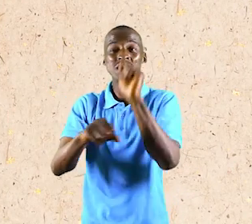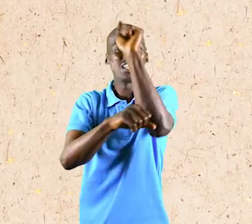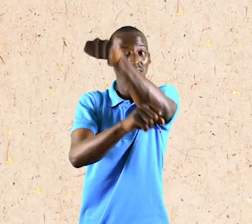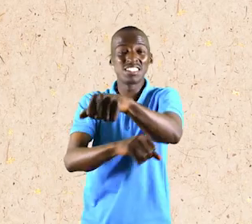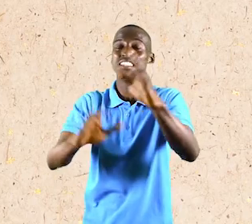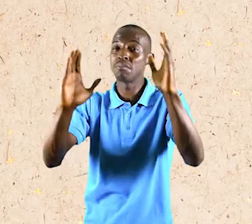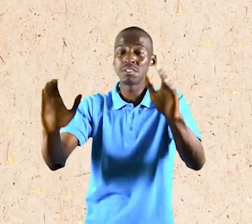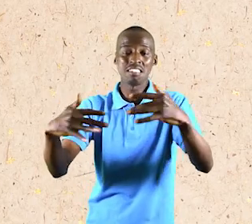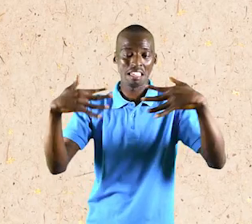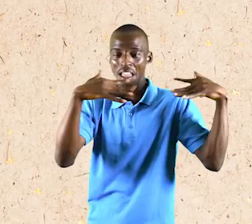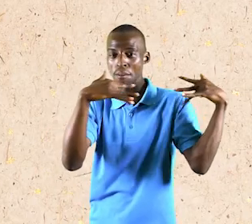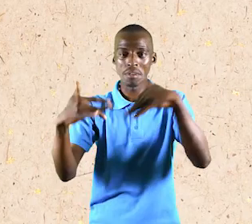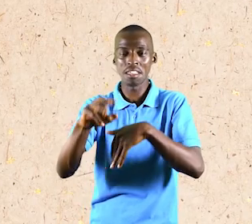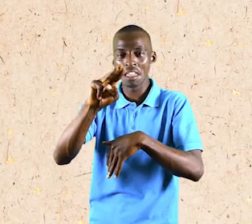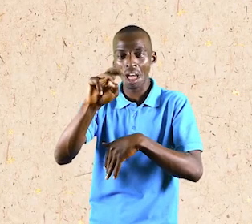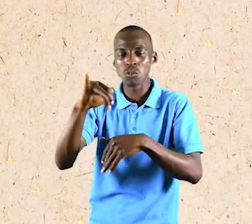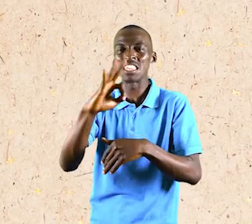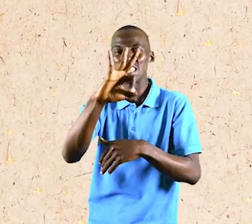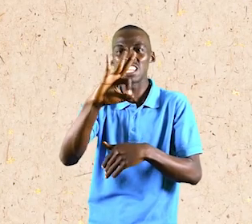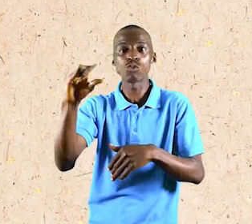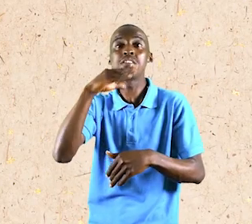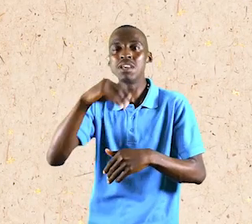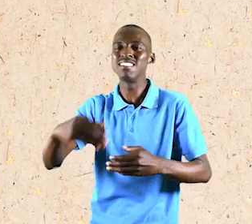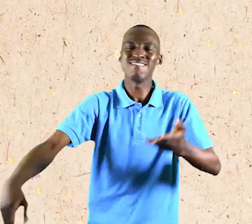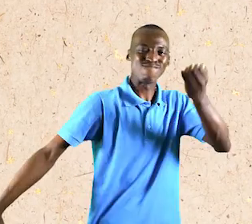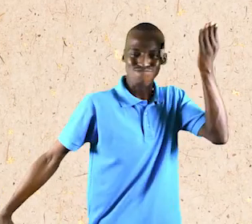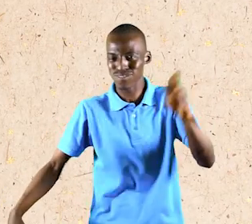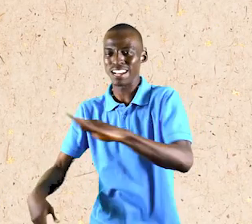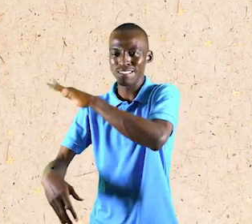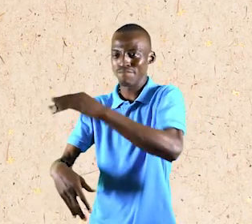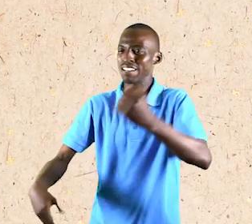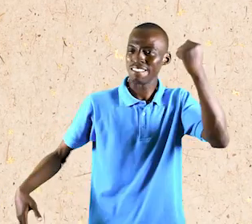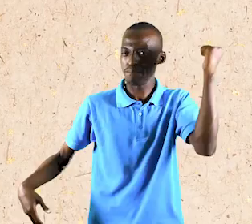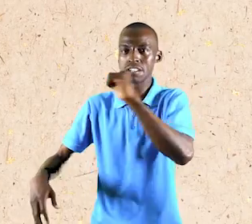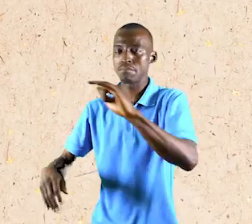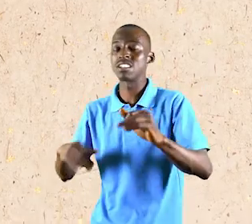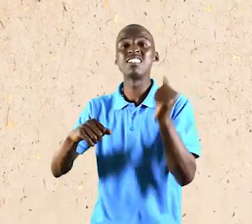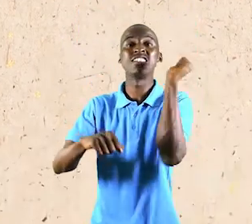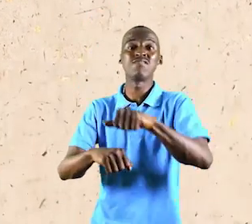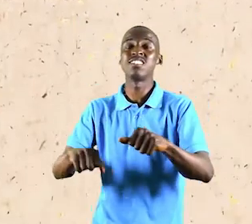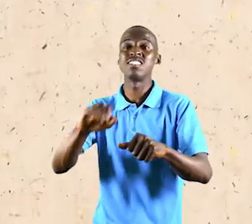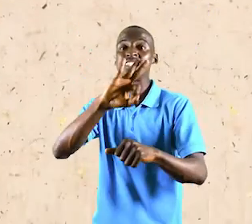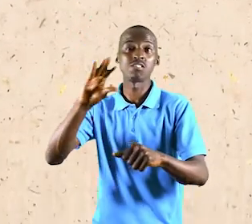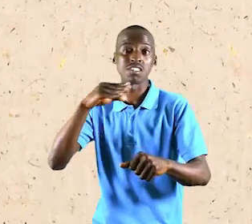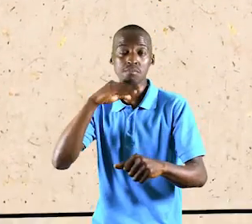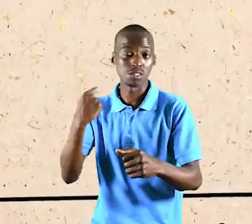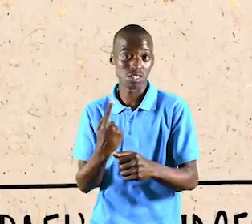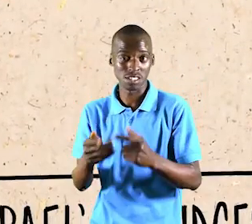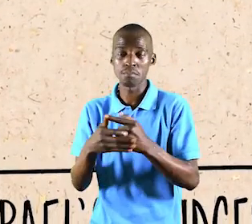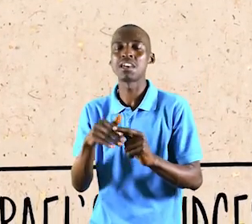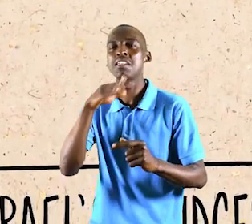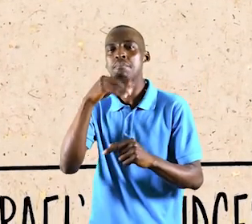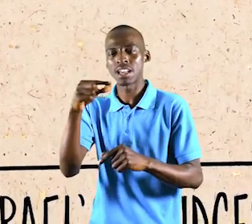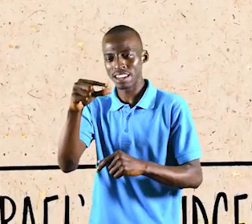a huge army of Midianites with only 300 men carrying torches and clay pots. But Gideon has a